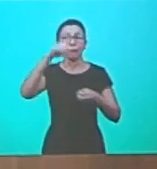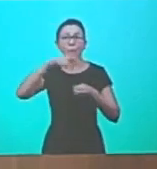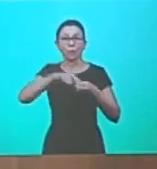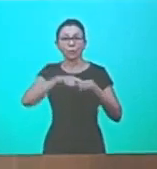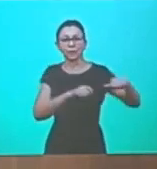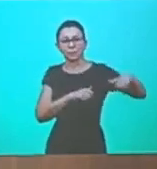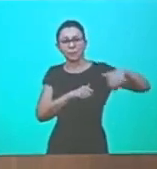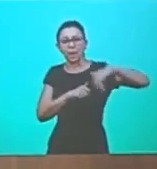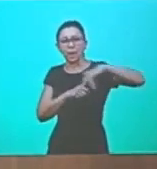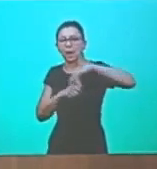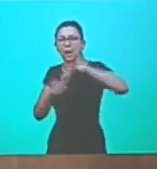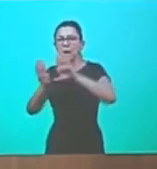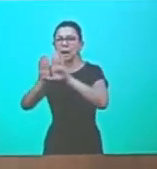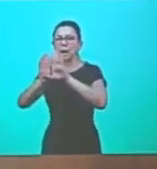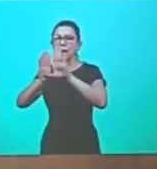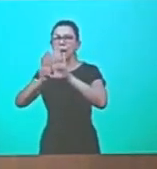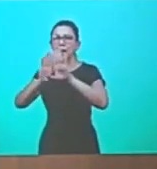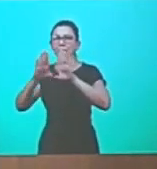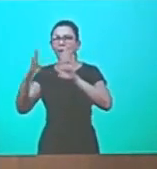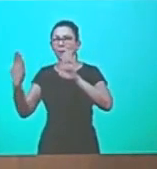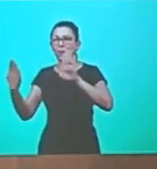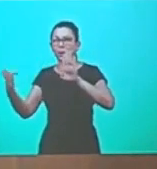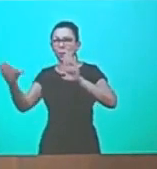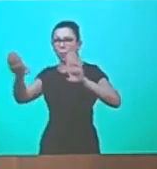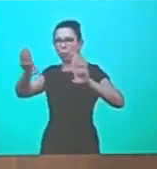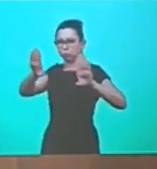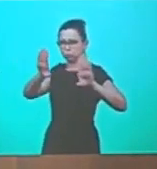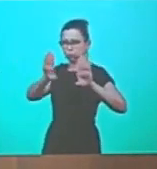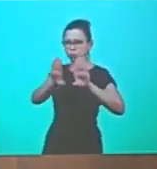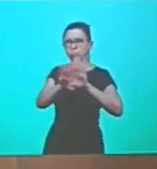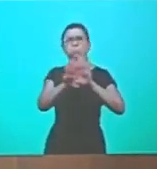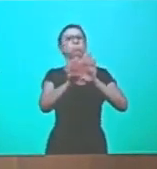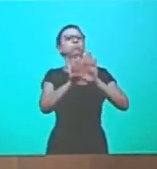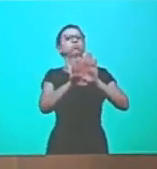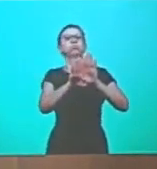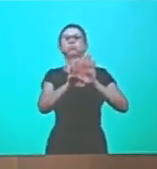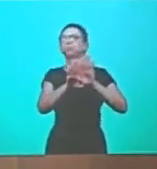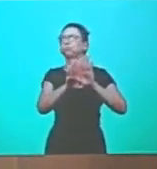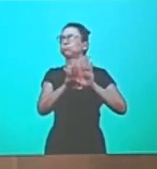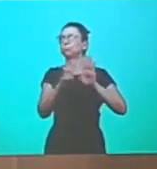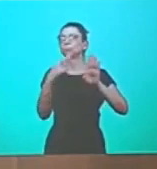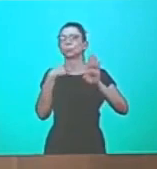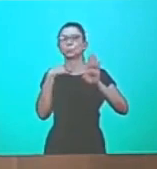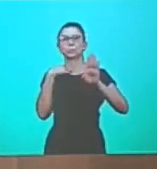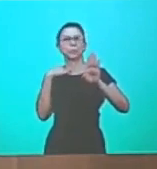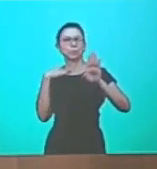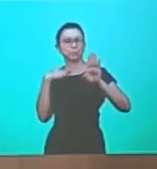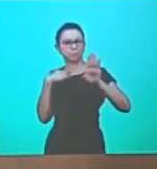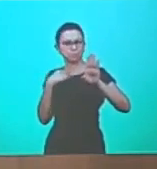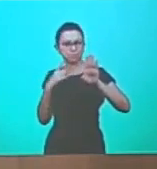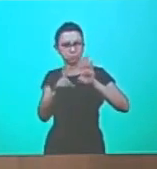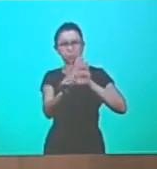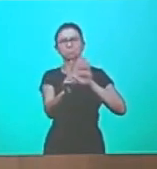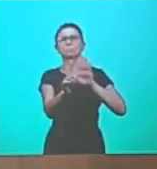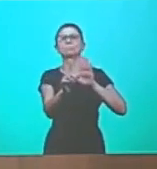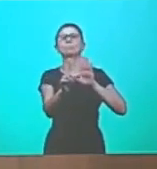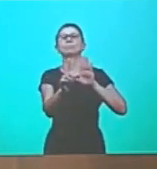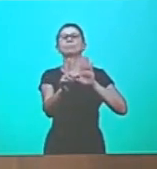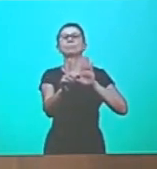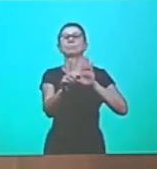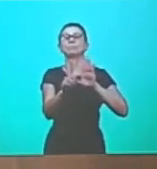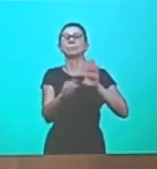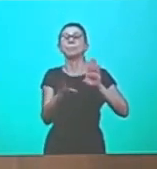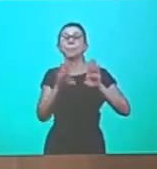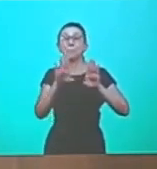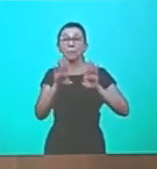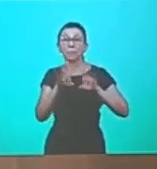And there wasn't even any oil in the direction they were going at. And when they came back to meet the bridegroom, the door was closed. And after the